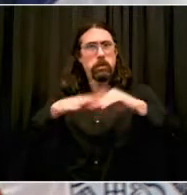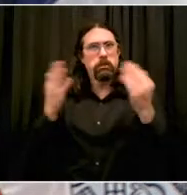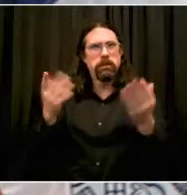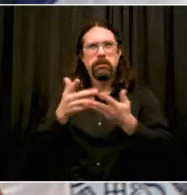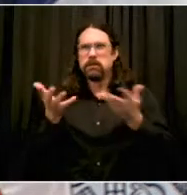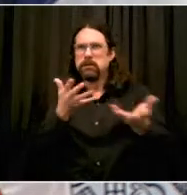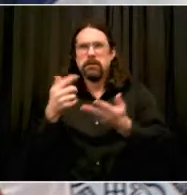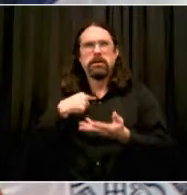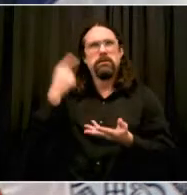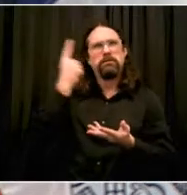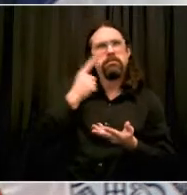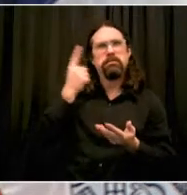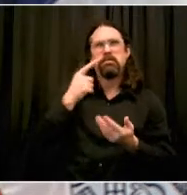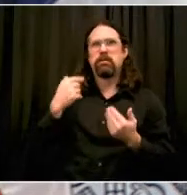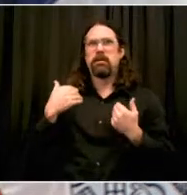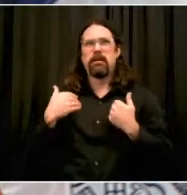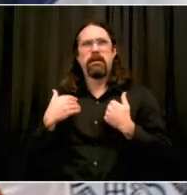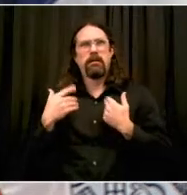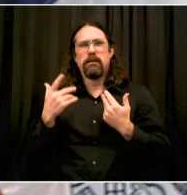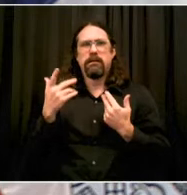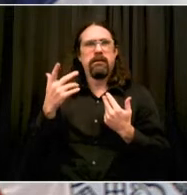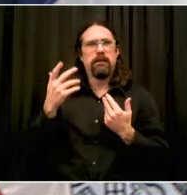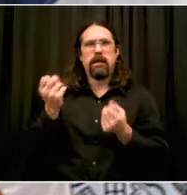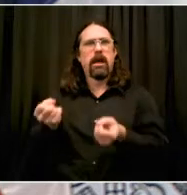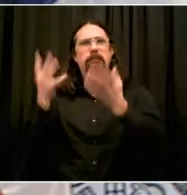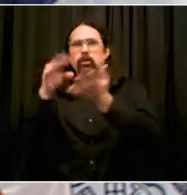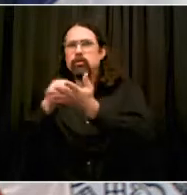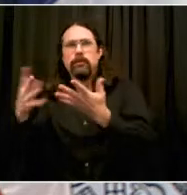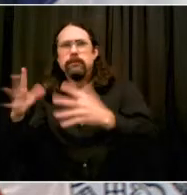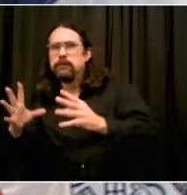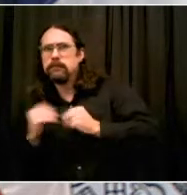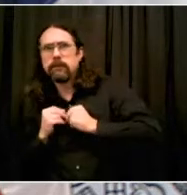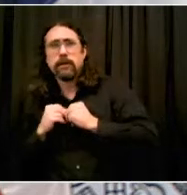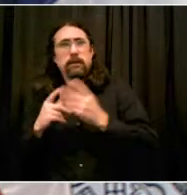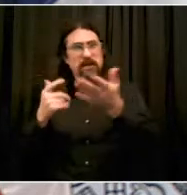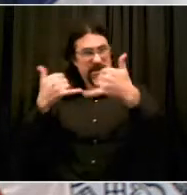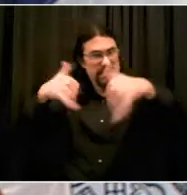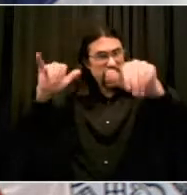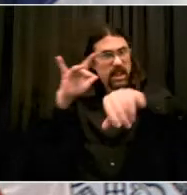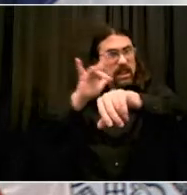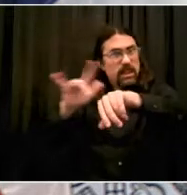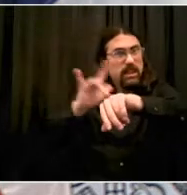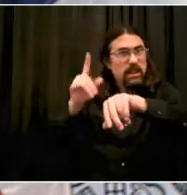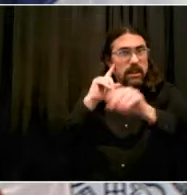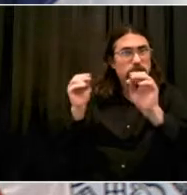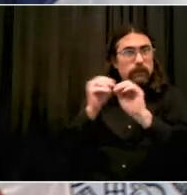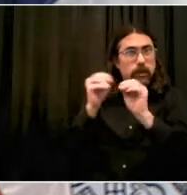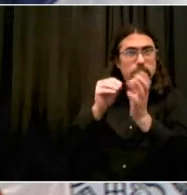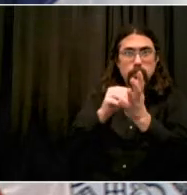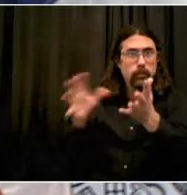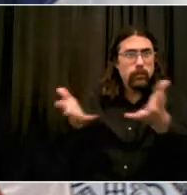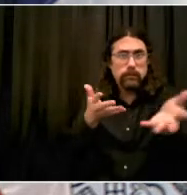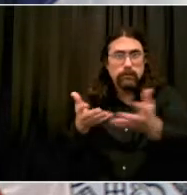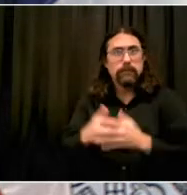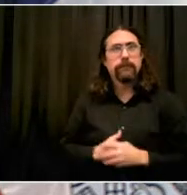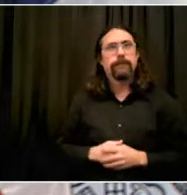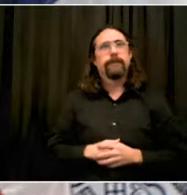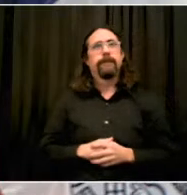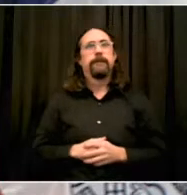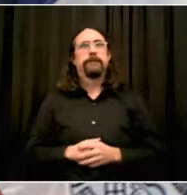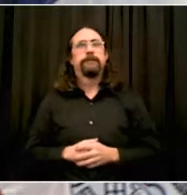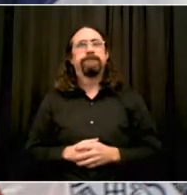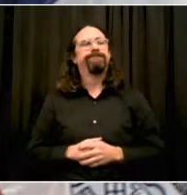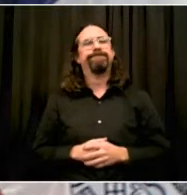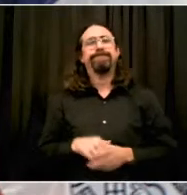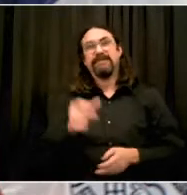So I'll get the specifics in front of me. I know there was some city testimony earlier to give some of the